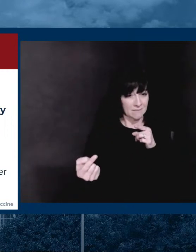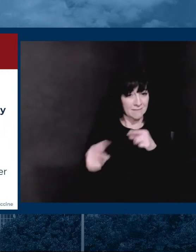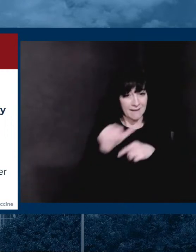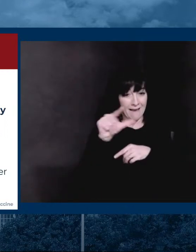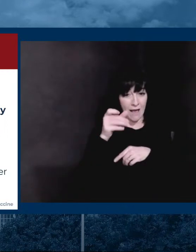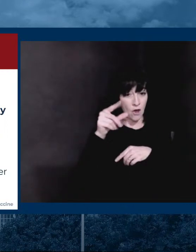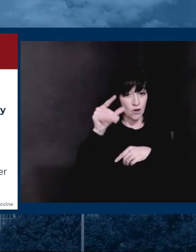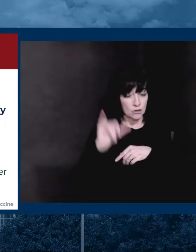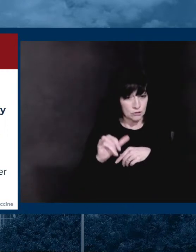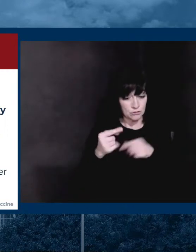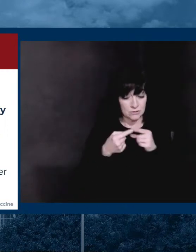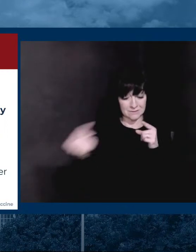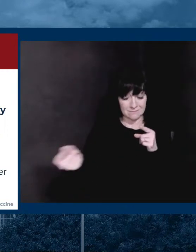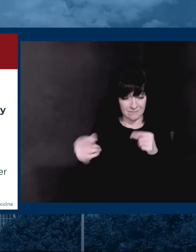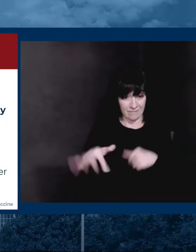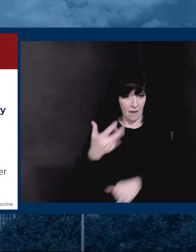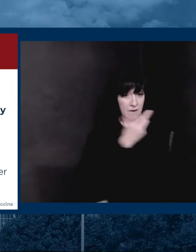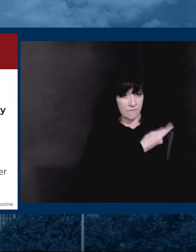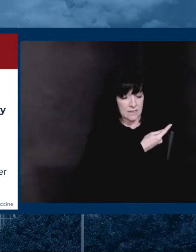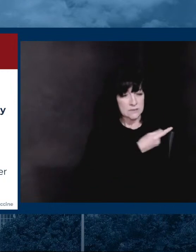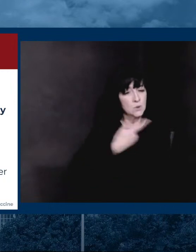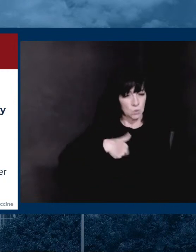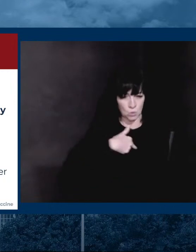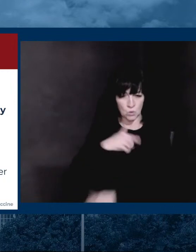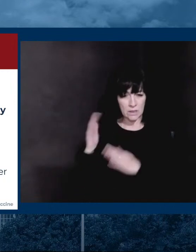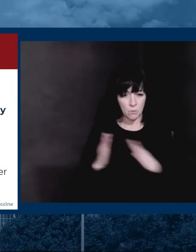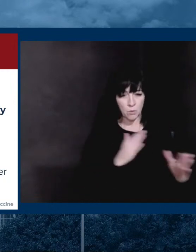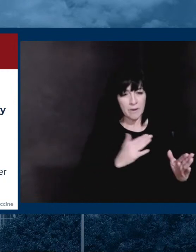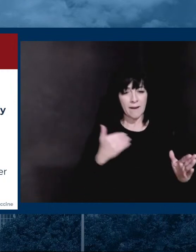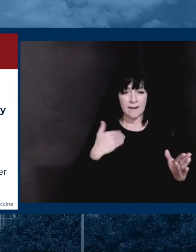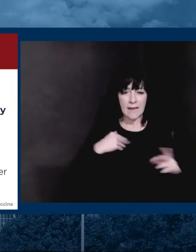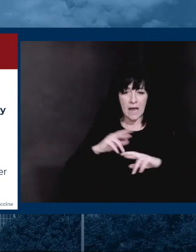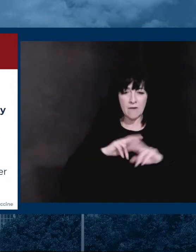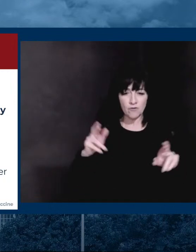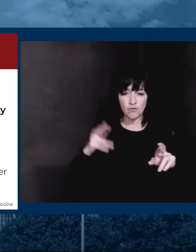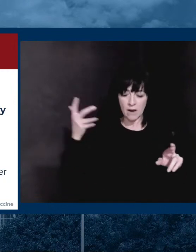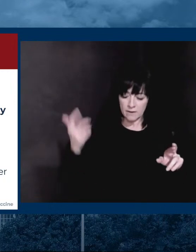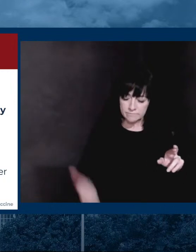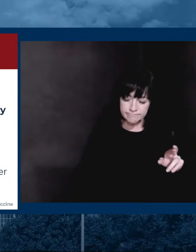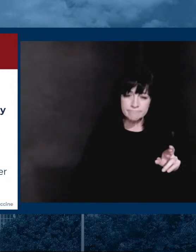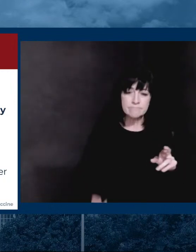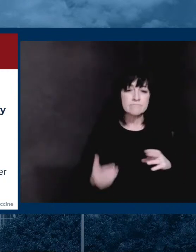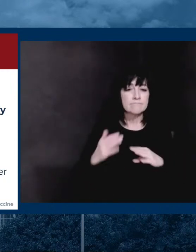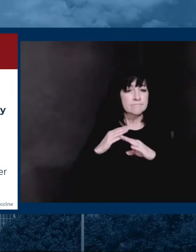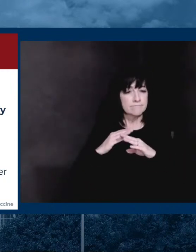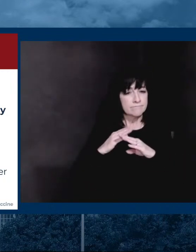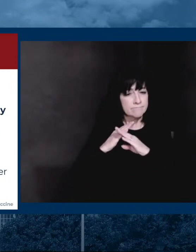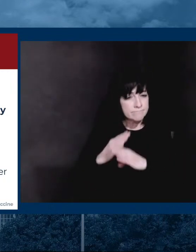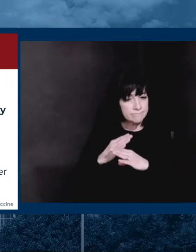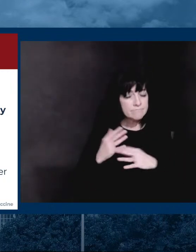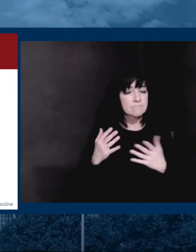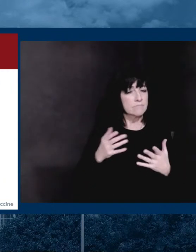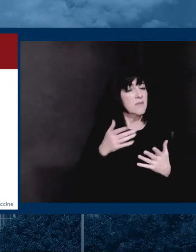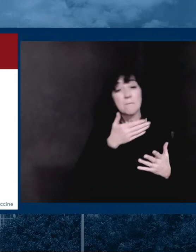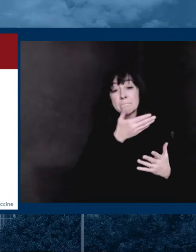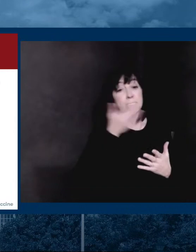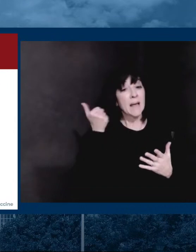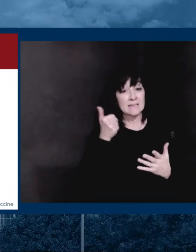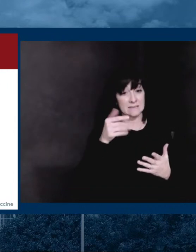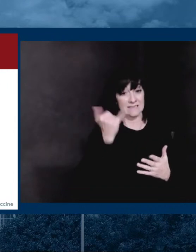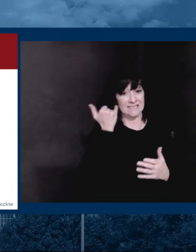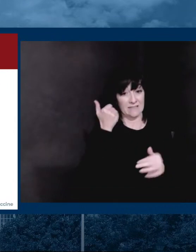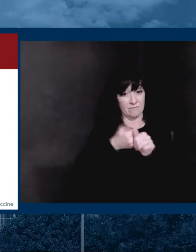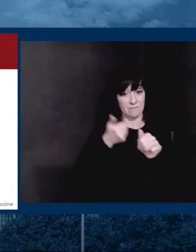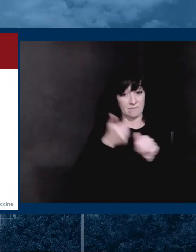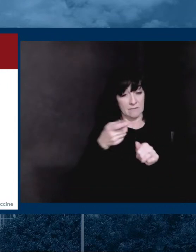your doctor and make sure that you're comfortable with your vaccination plan. And lastly, we just want to